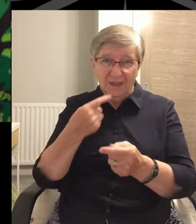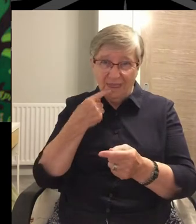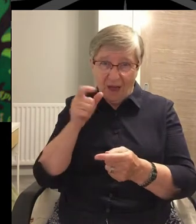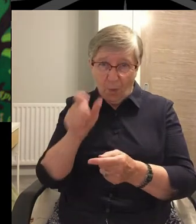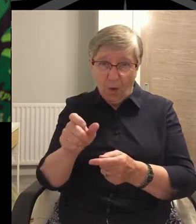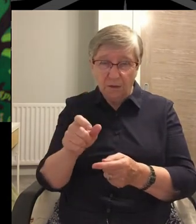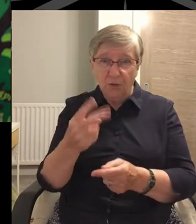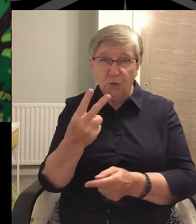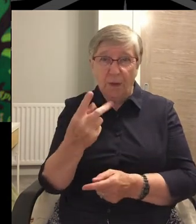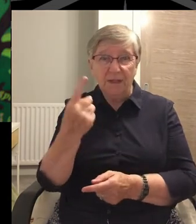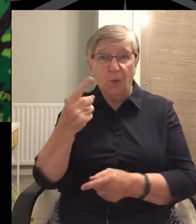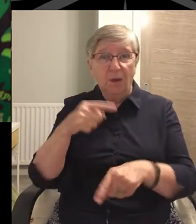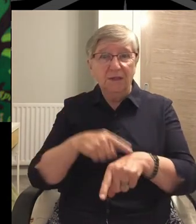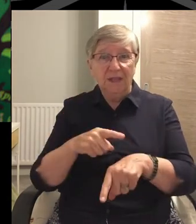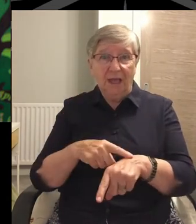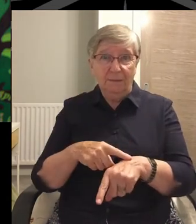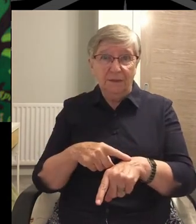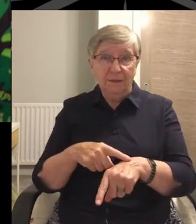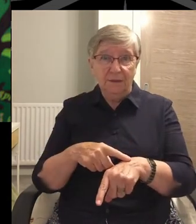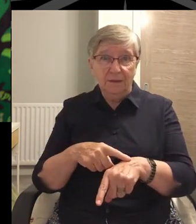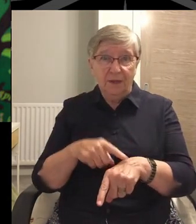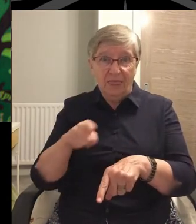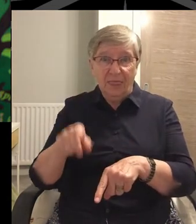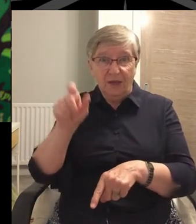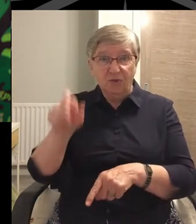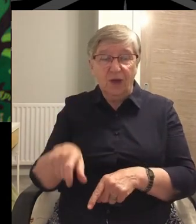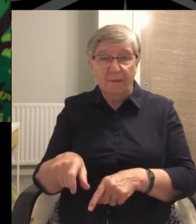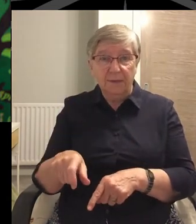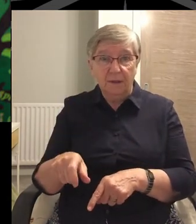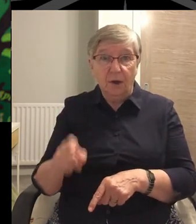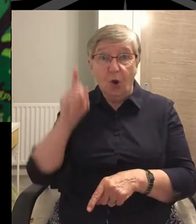in the chapter. That's what's happened.